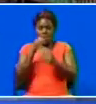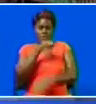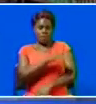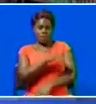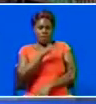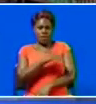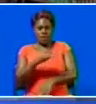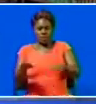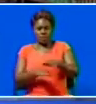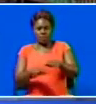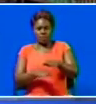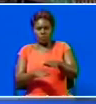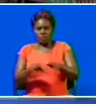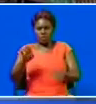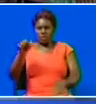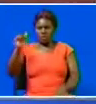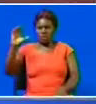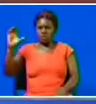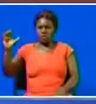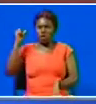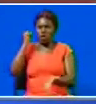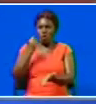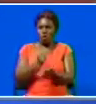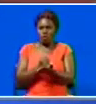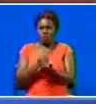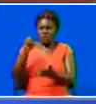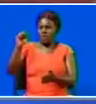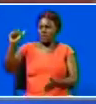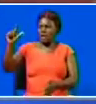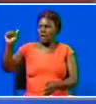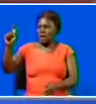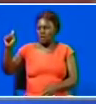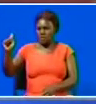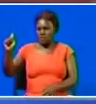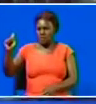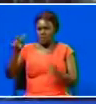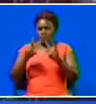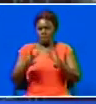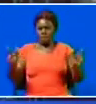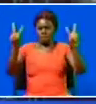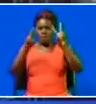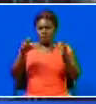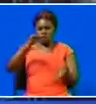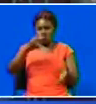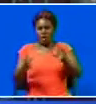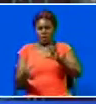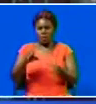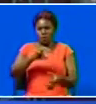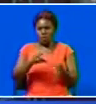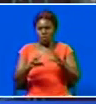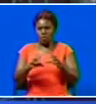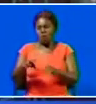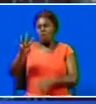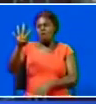by the deputy head of ESCC Mombasa Regional Office, Salat Abdi Ali. The value of the ethanol in containers is worth